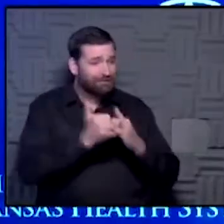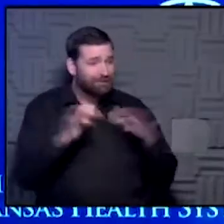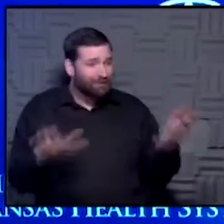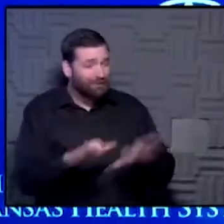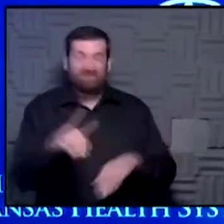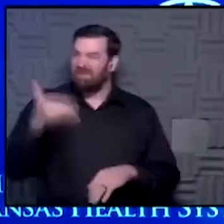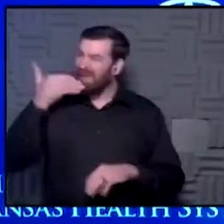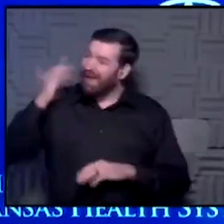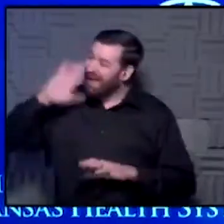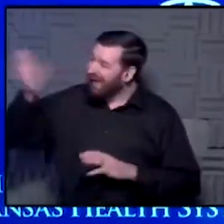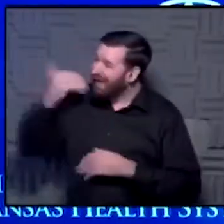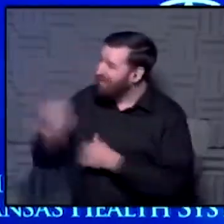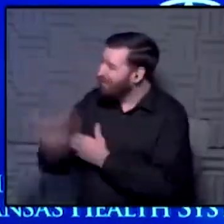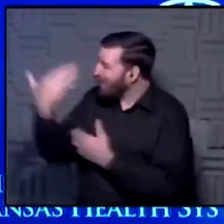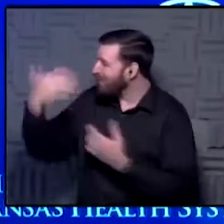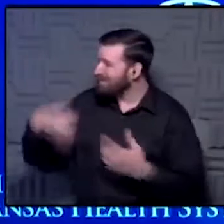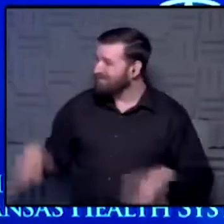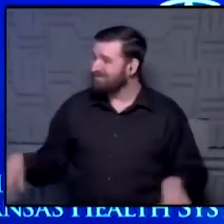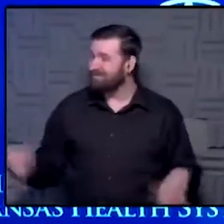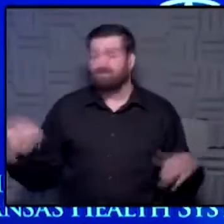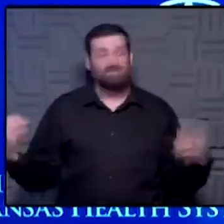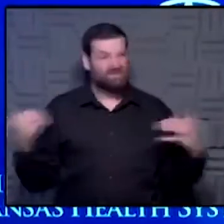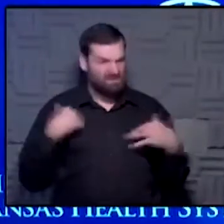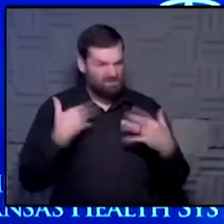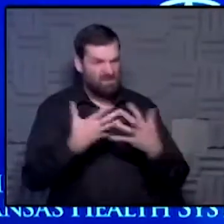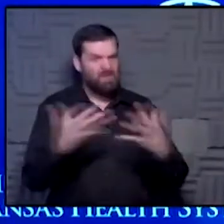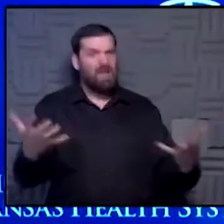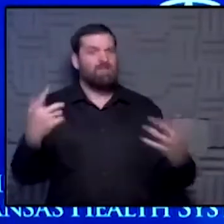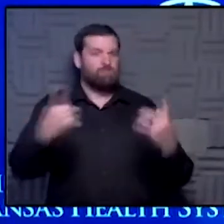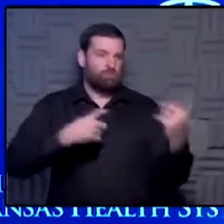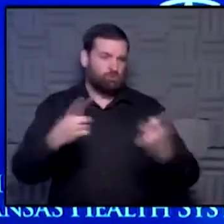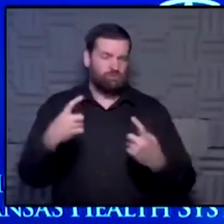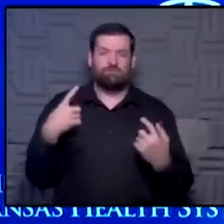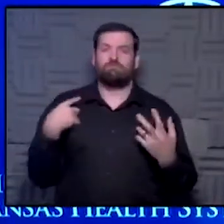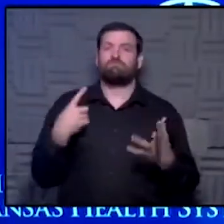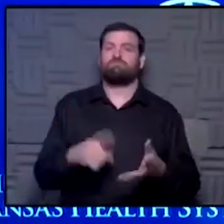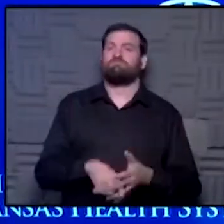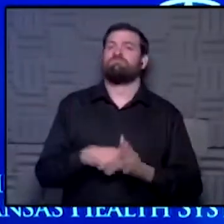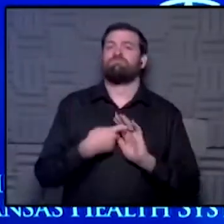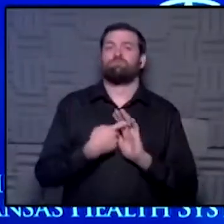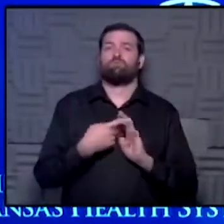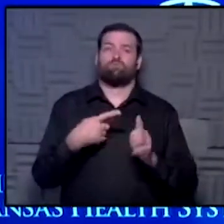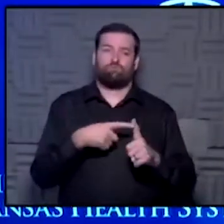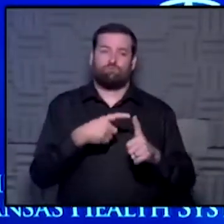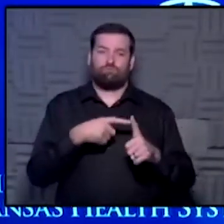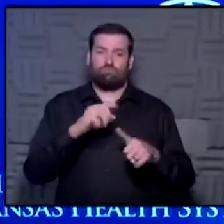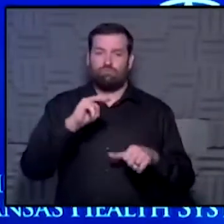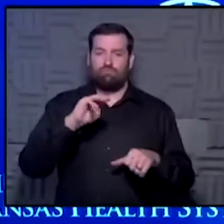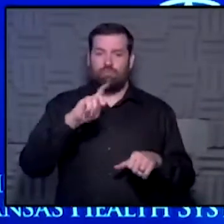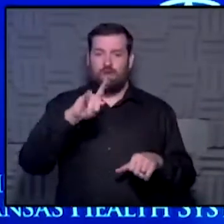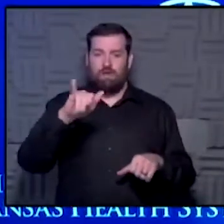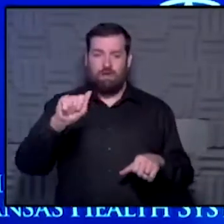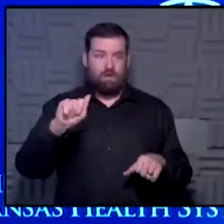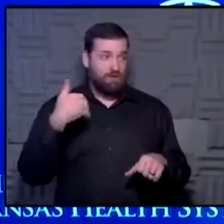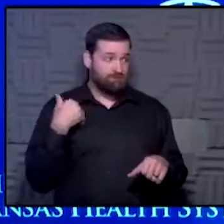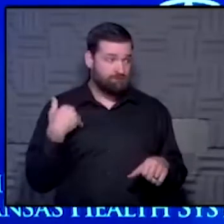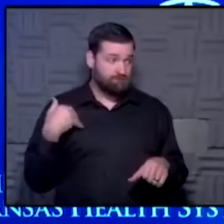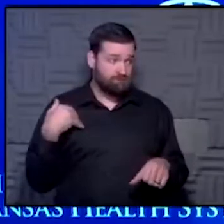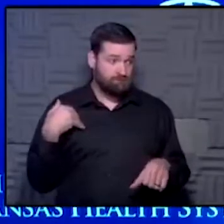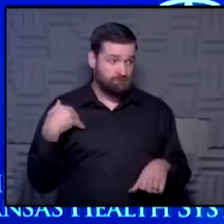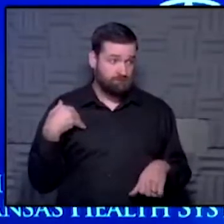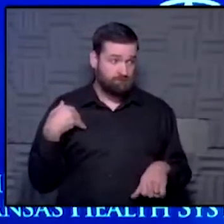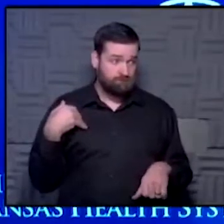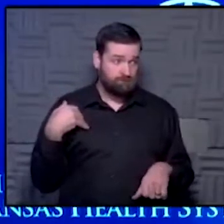How are you? Good morning. Good morning. I bet we have a lot of questions today. I guess we start with seeing if there's any questions from our media colleagues today.